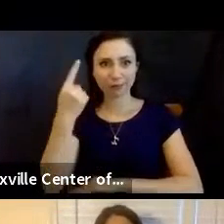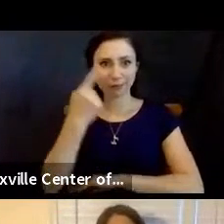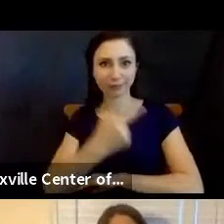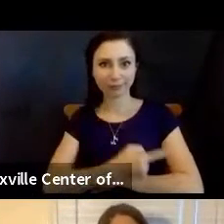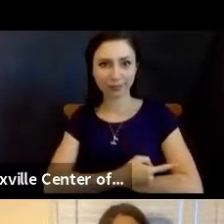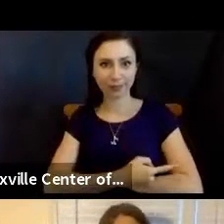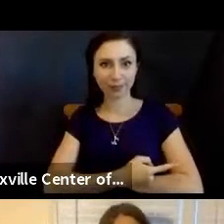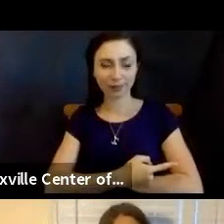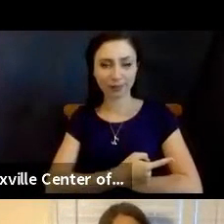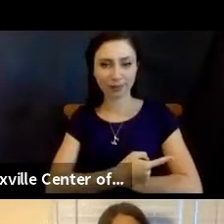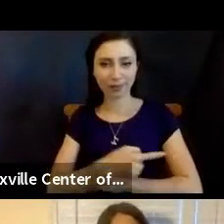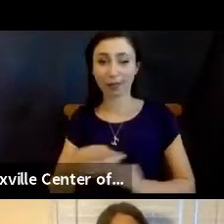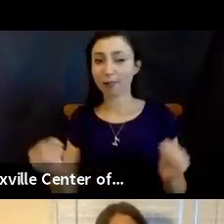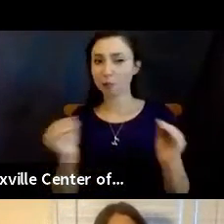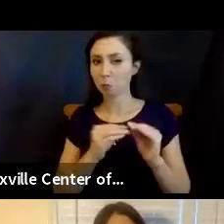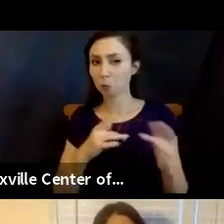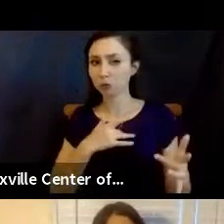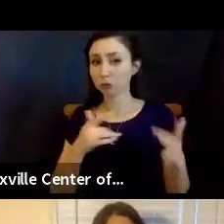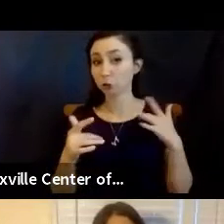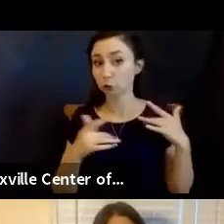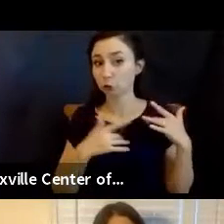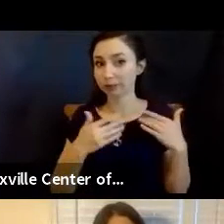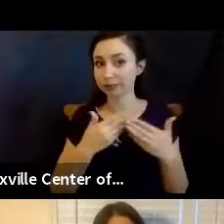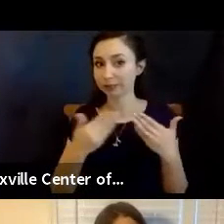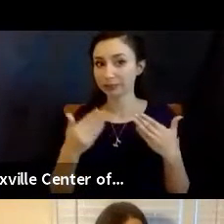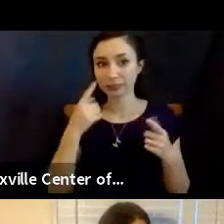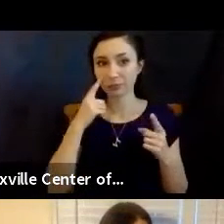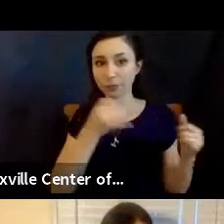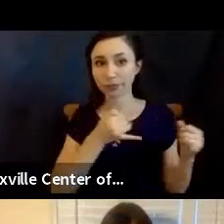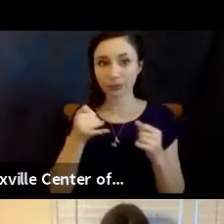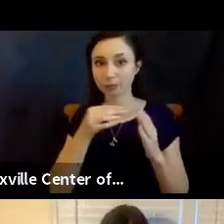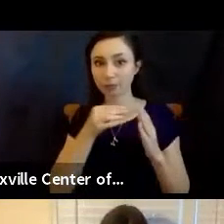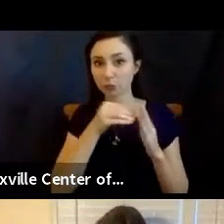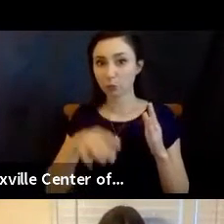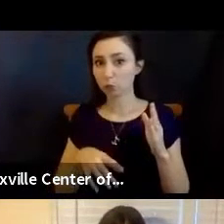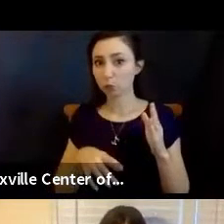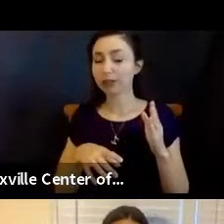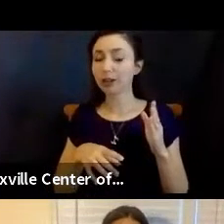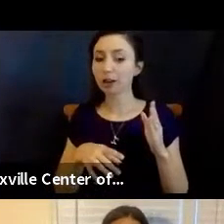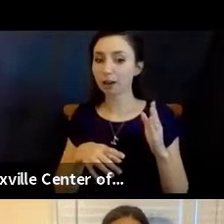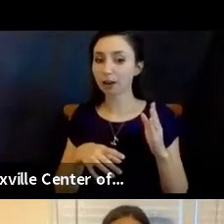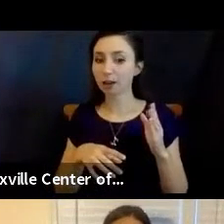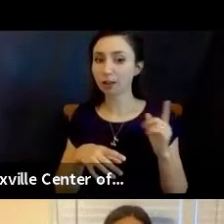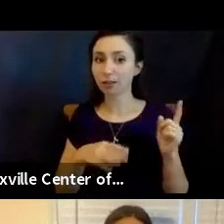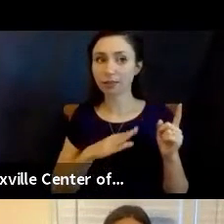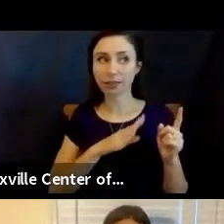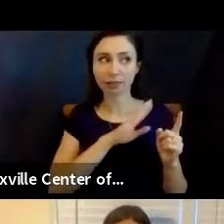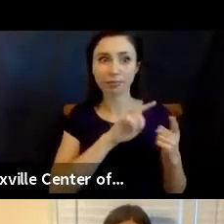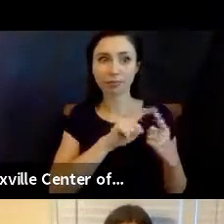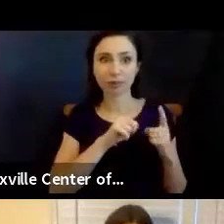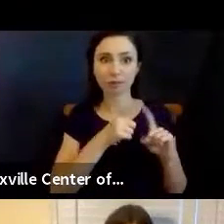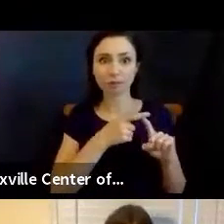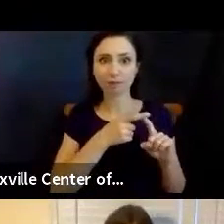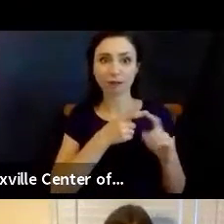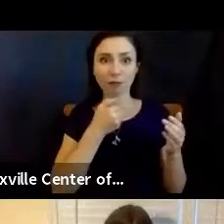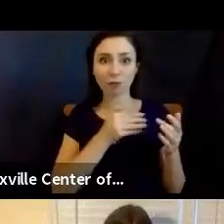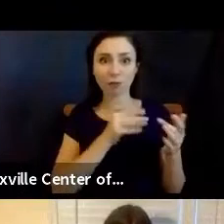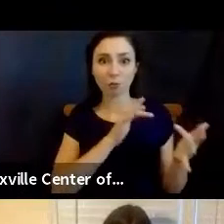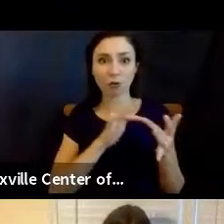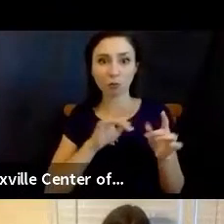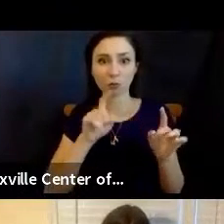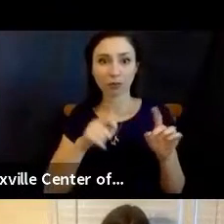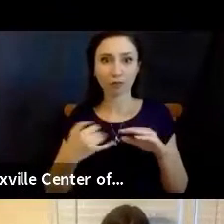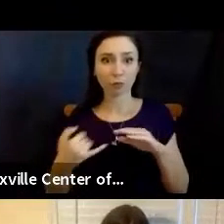then probably the more concerning thing to the individual student is that their friends and close contacts will have to quarantine